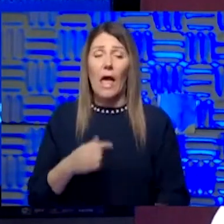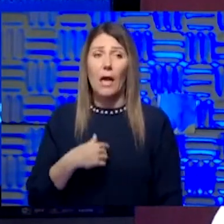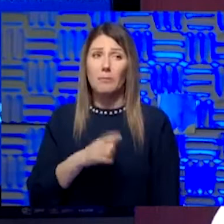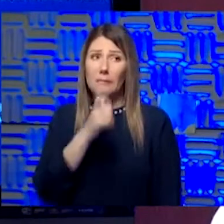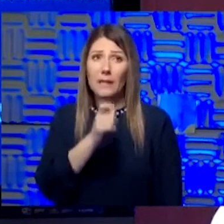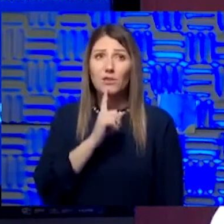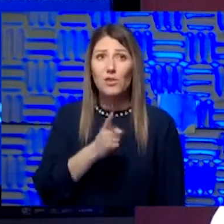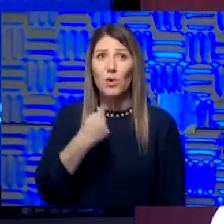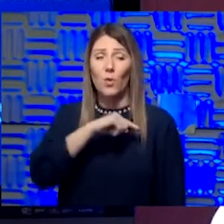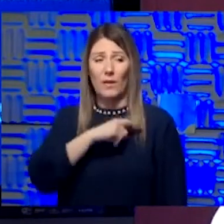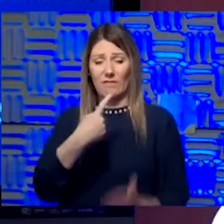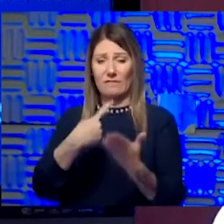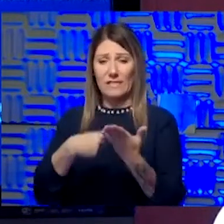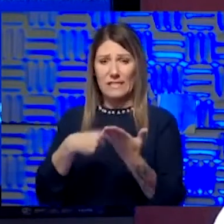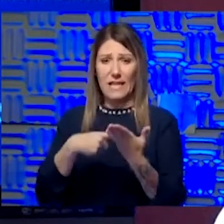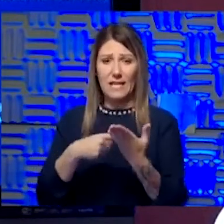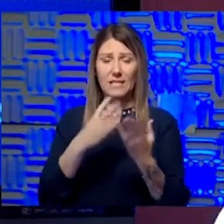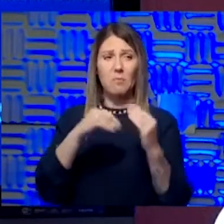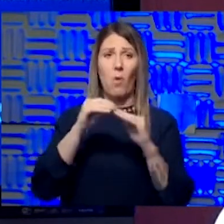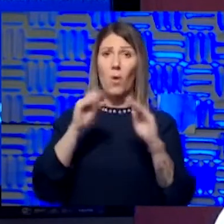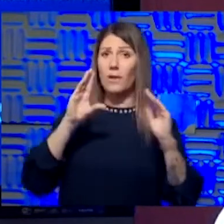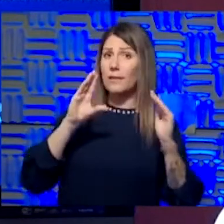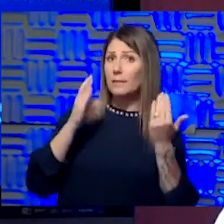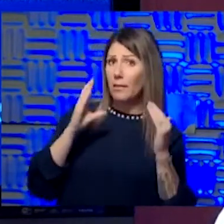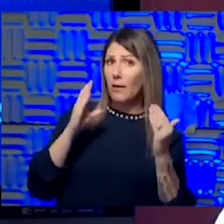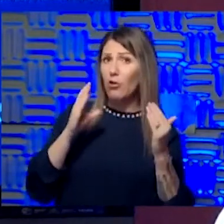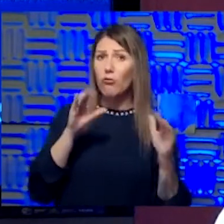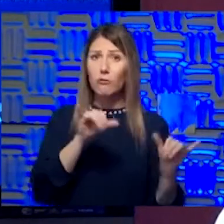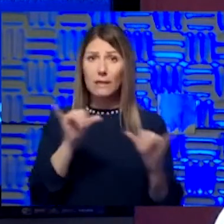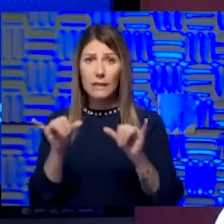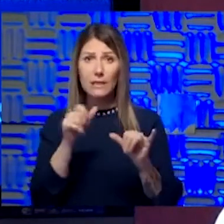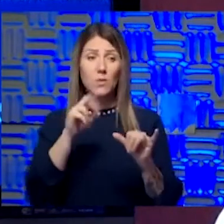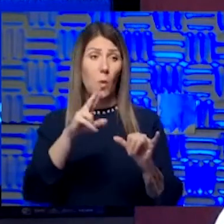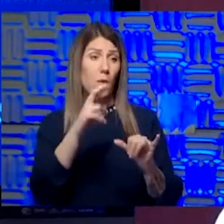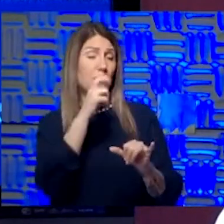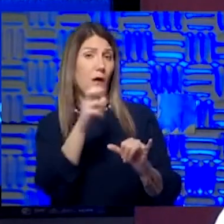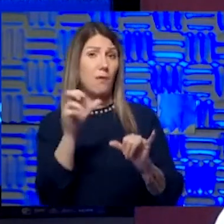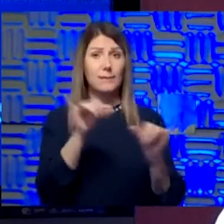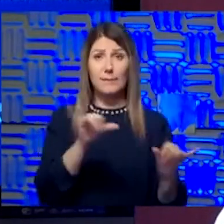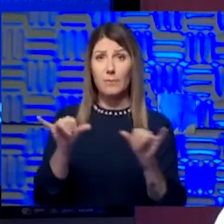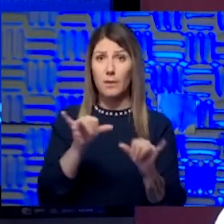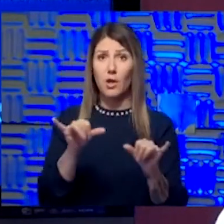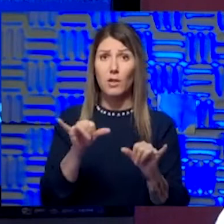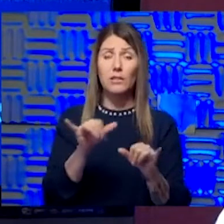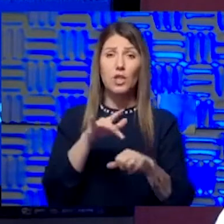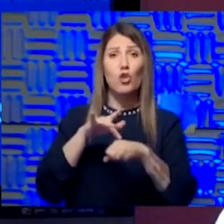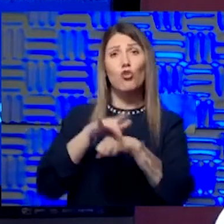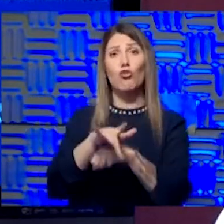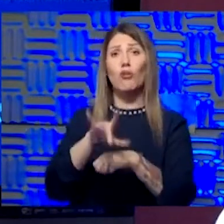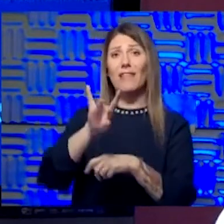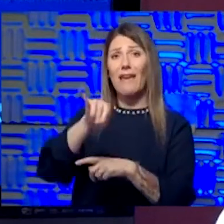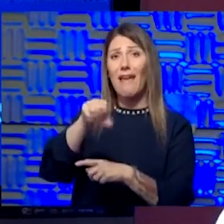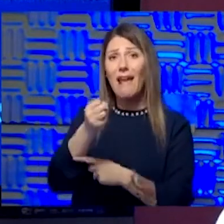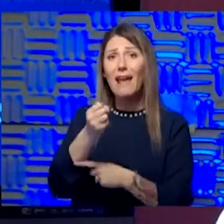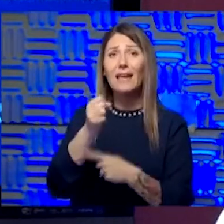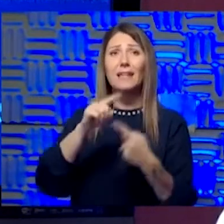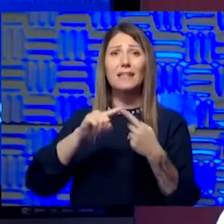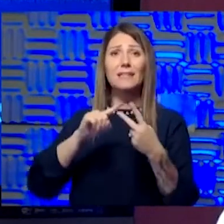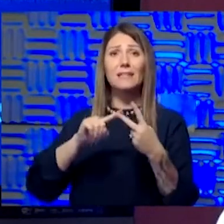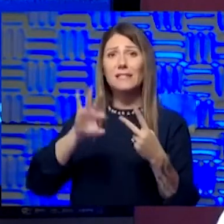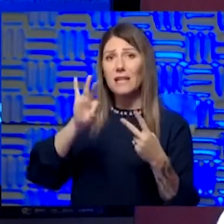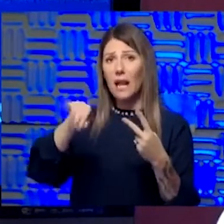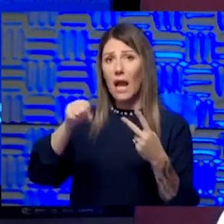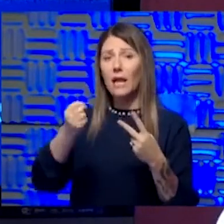the similarities or some of the dissimilarities between what happened in the late 80s and early 90s and what's happening today. I think there's a story there that's